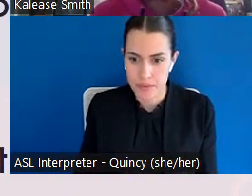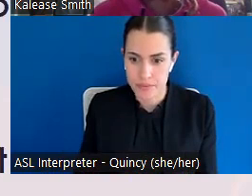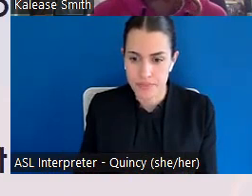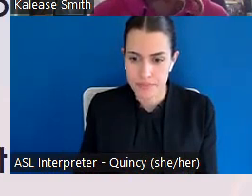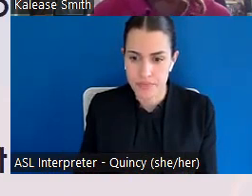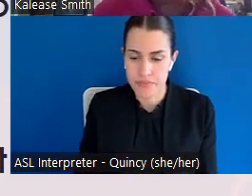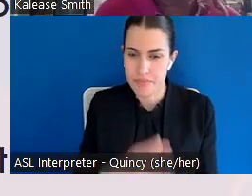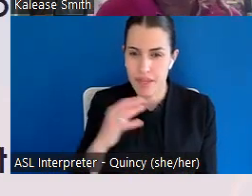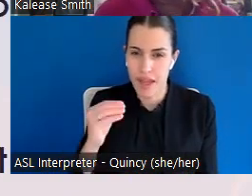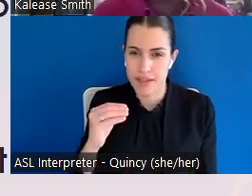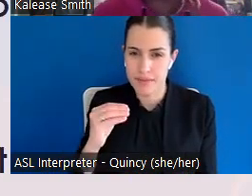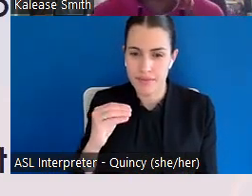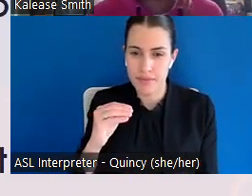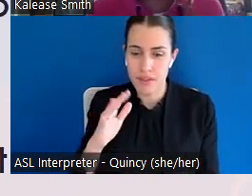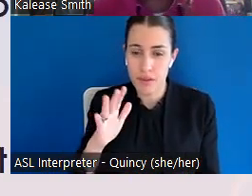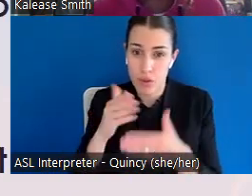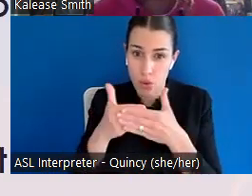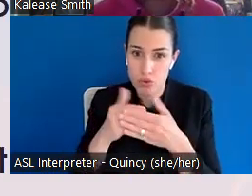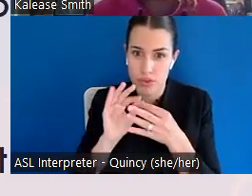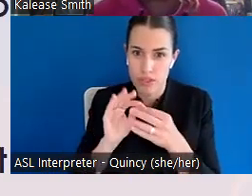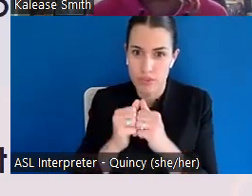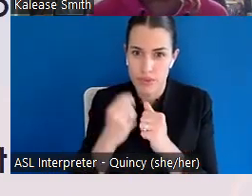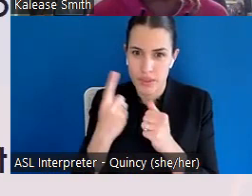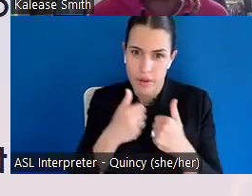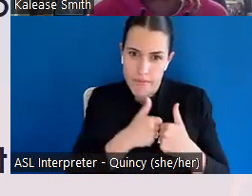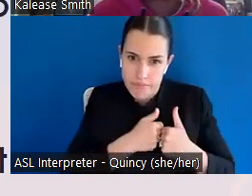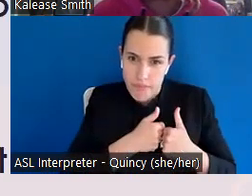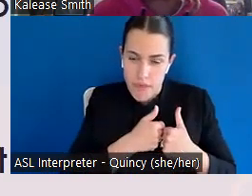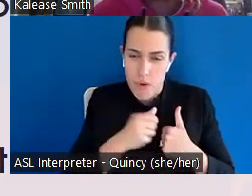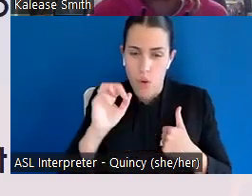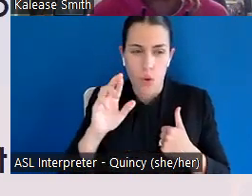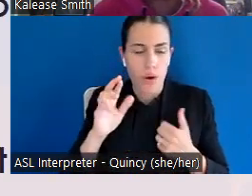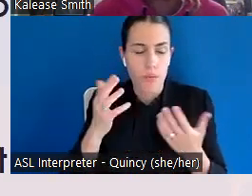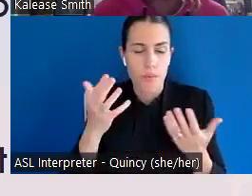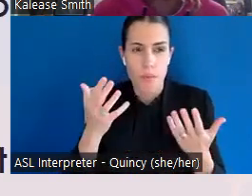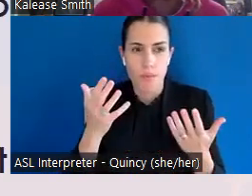in a close relationship with somebody, or even in